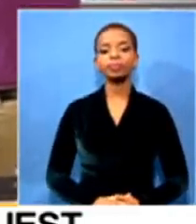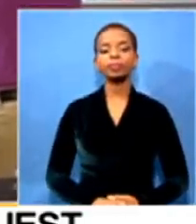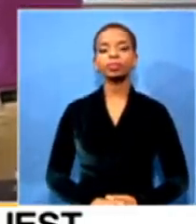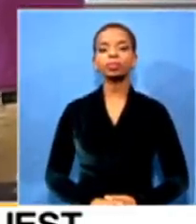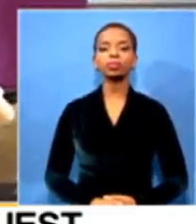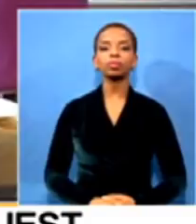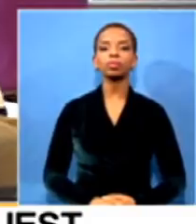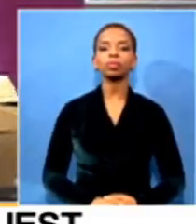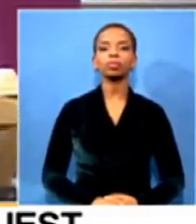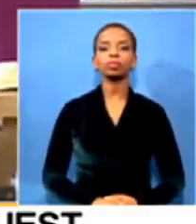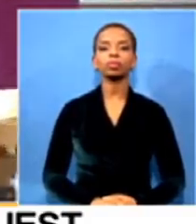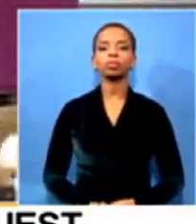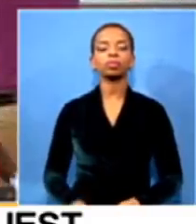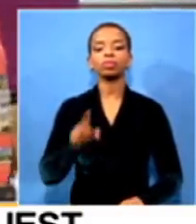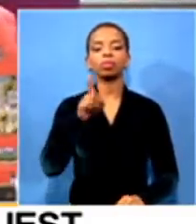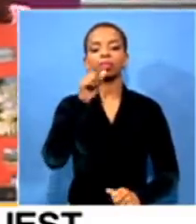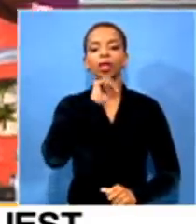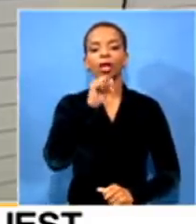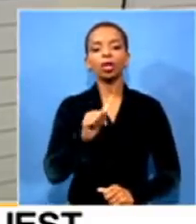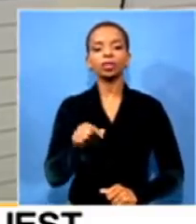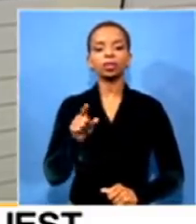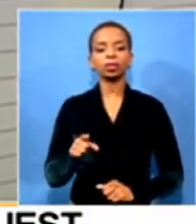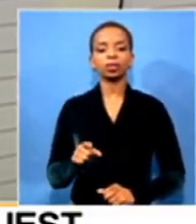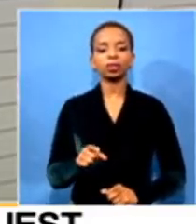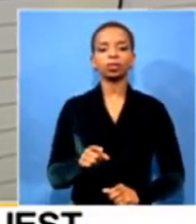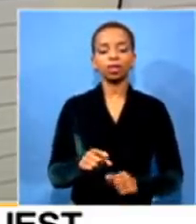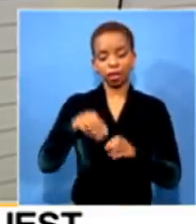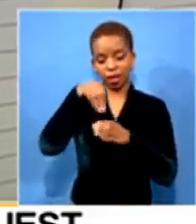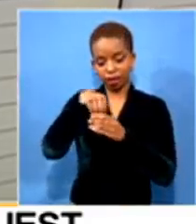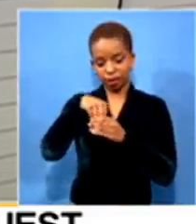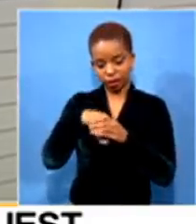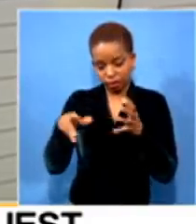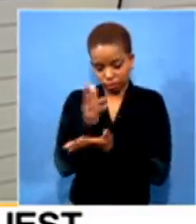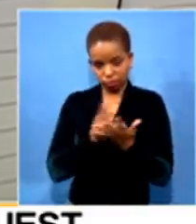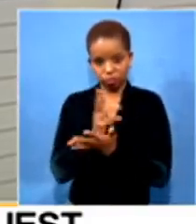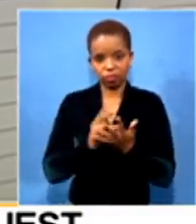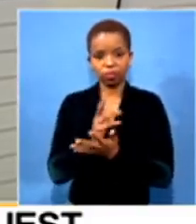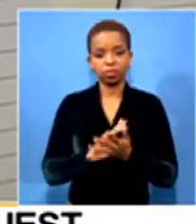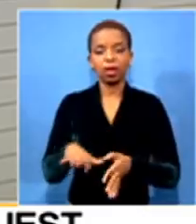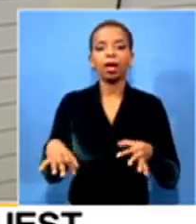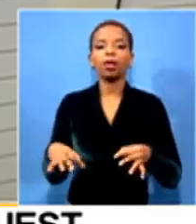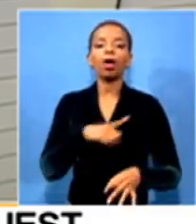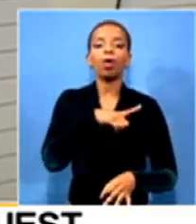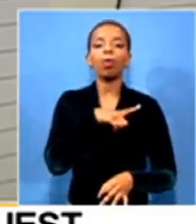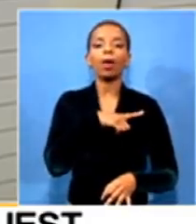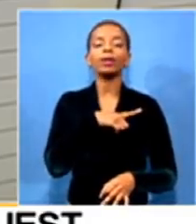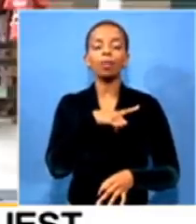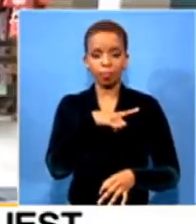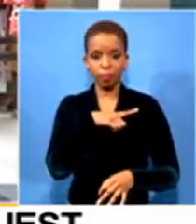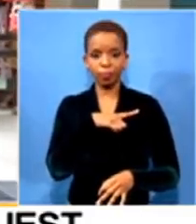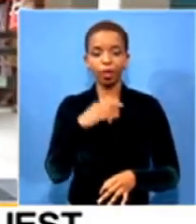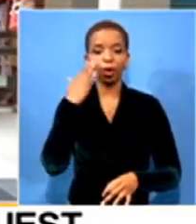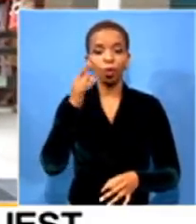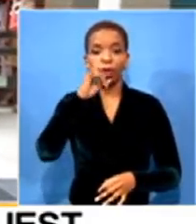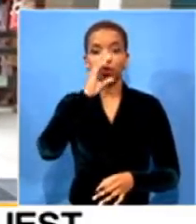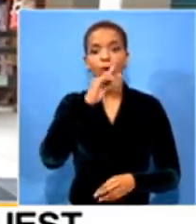It is not a government document yet. It's an internal ANC discussion paper that has been authored by Enoch Godongwana. And of course, when they do talk about the